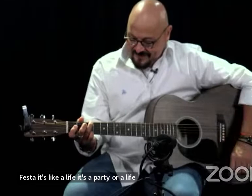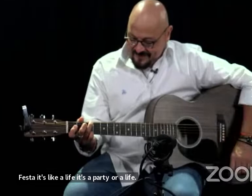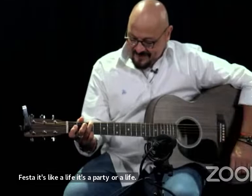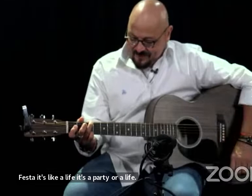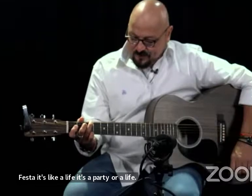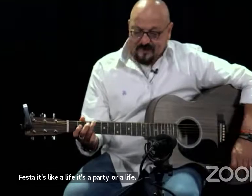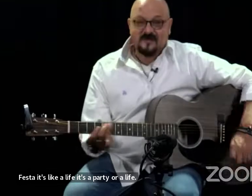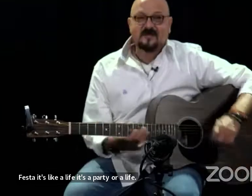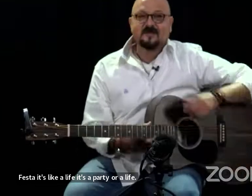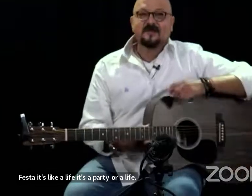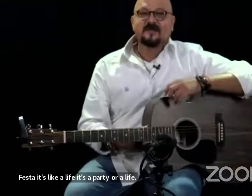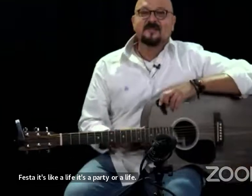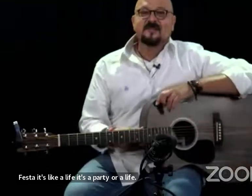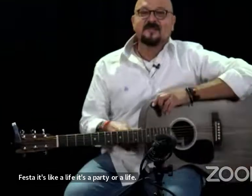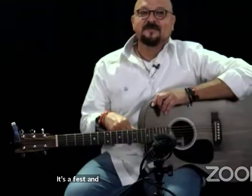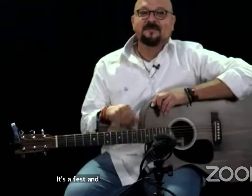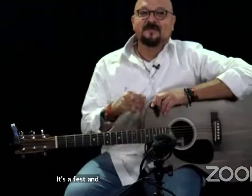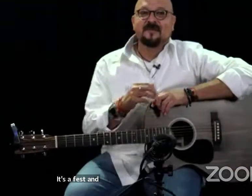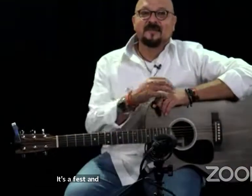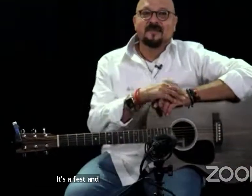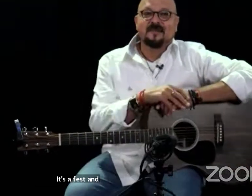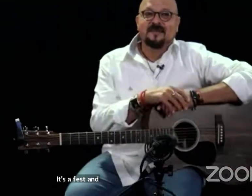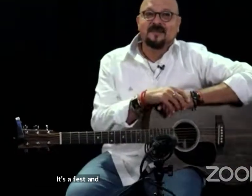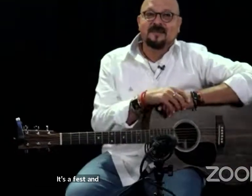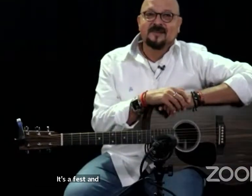And I wrote this song because